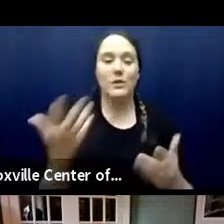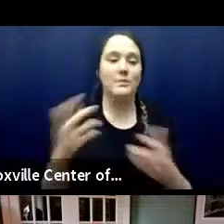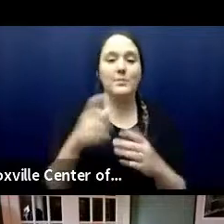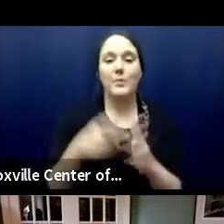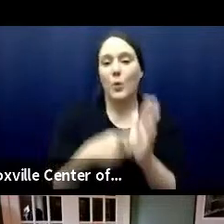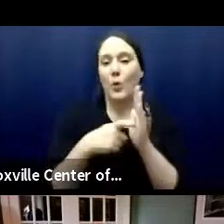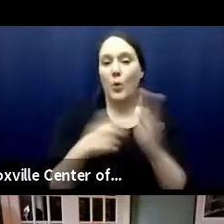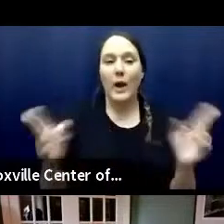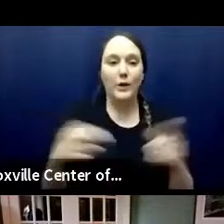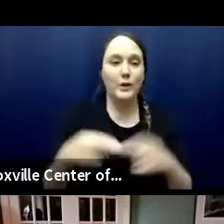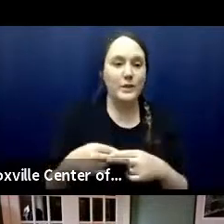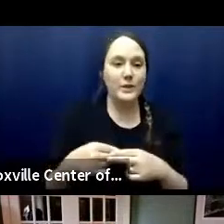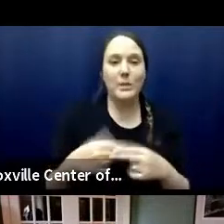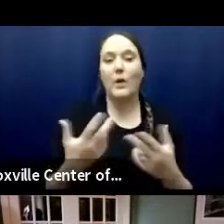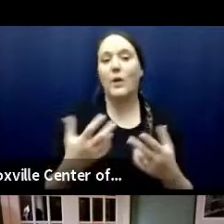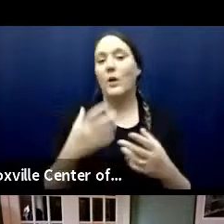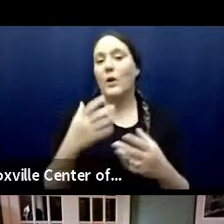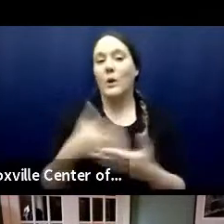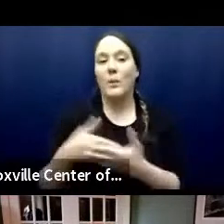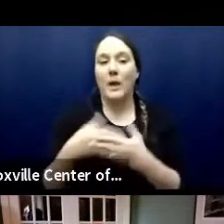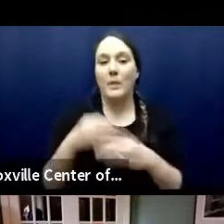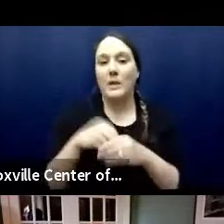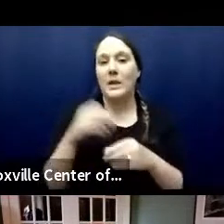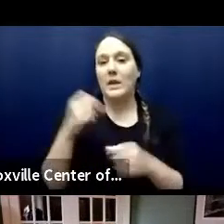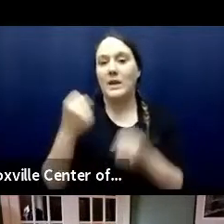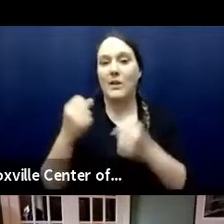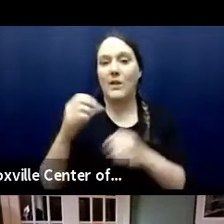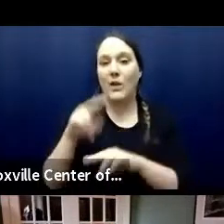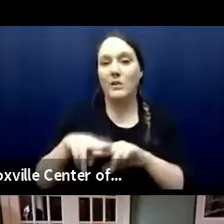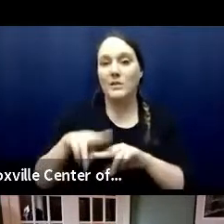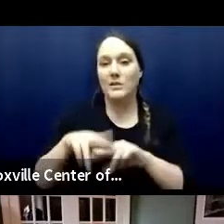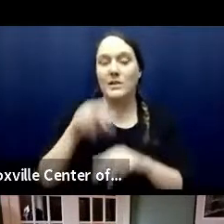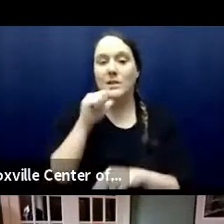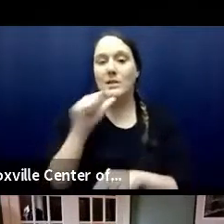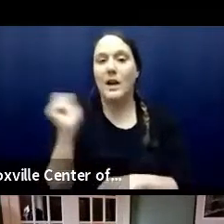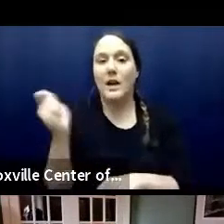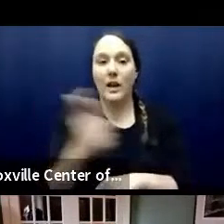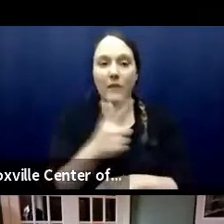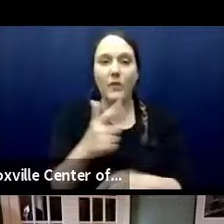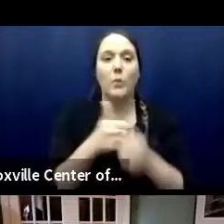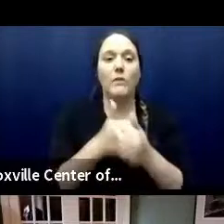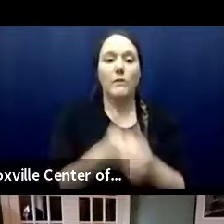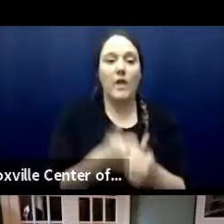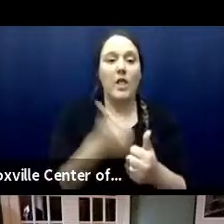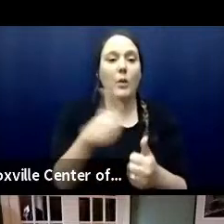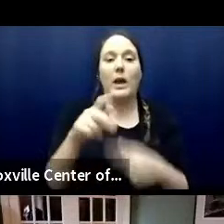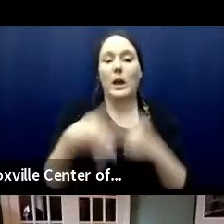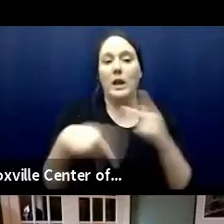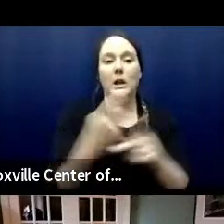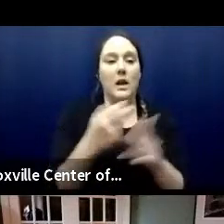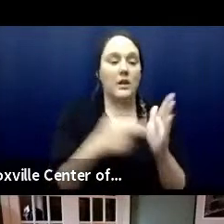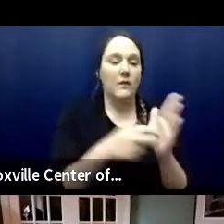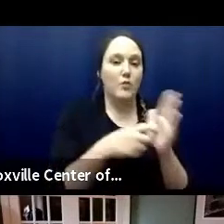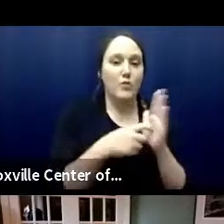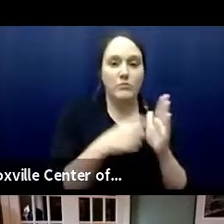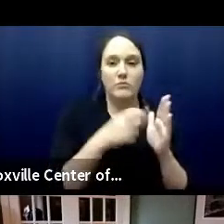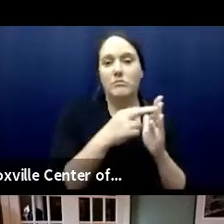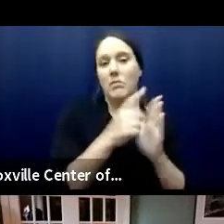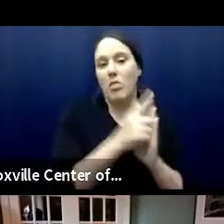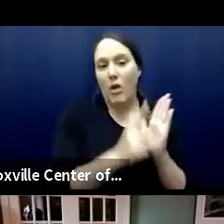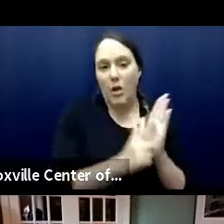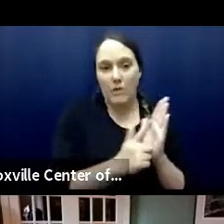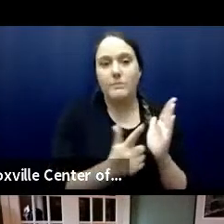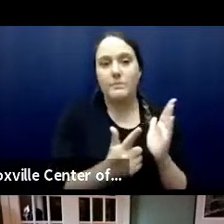wear your seatbelt, putting your child in their car seat. Not everyone is going to adhere to any kind of regulation or law. That